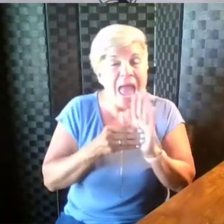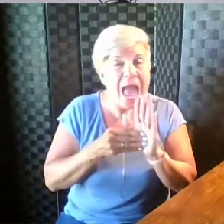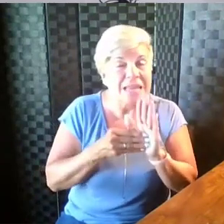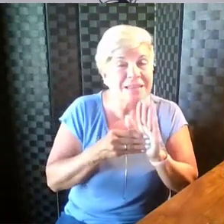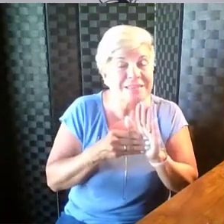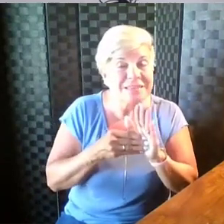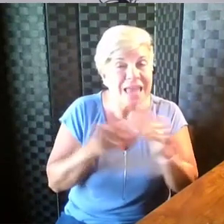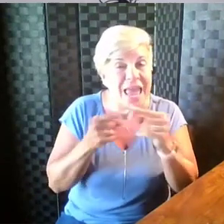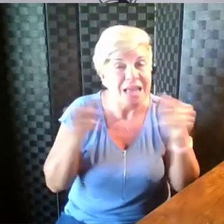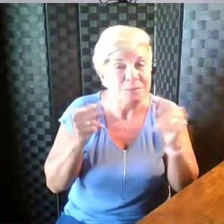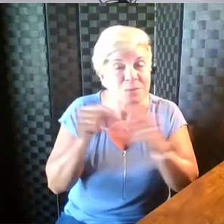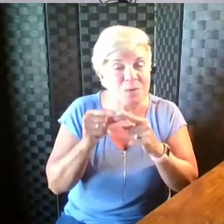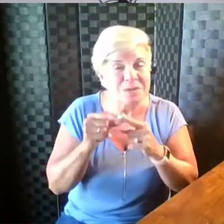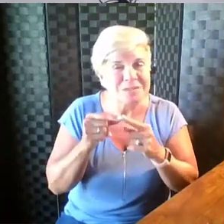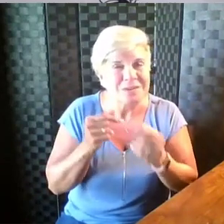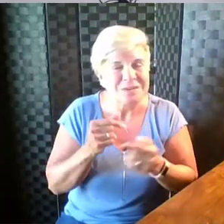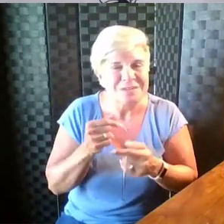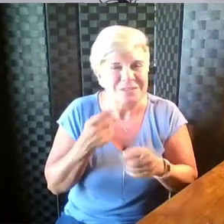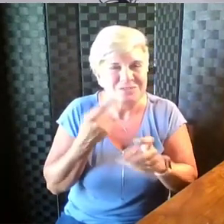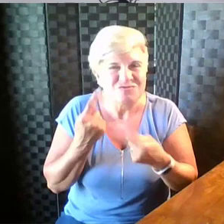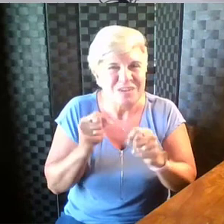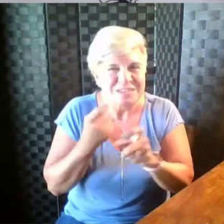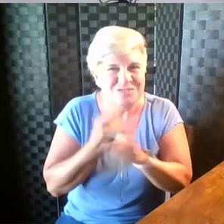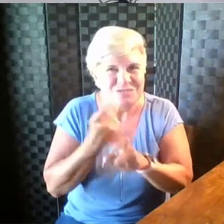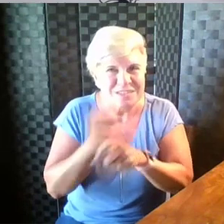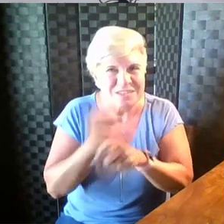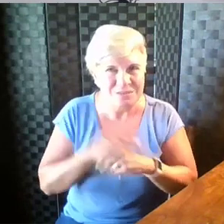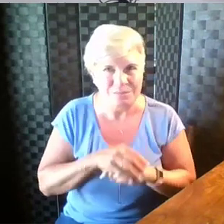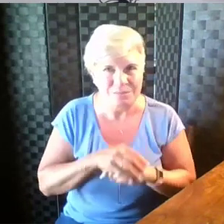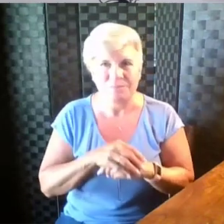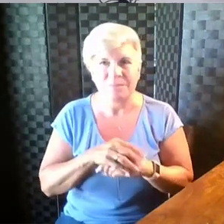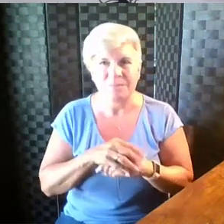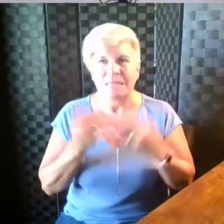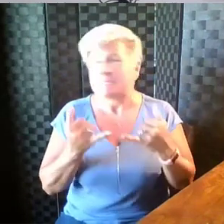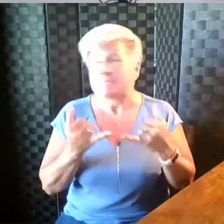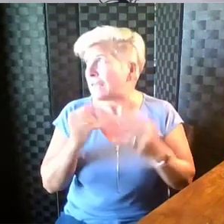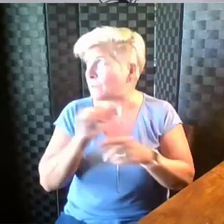with me. All right, we're going to practice some fluency now.